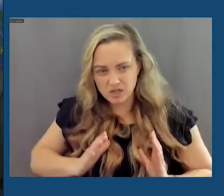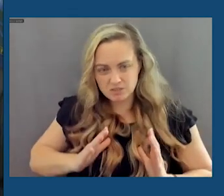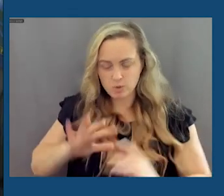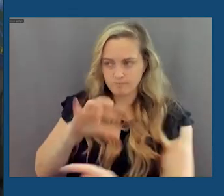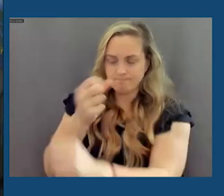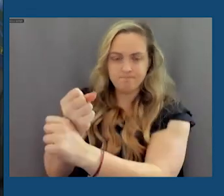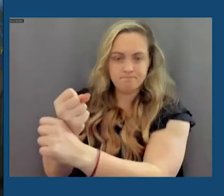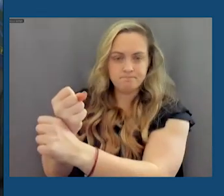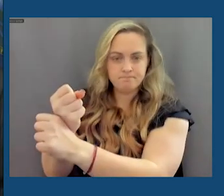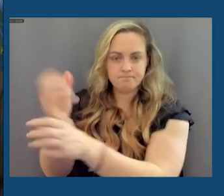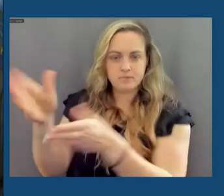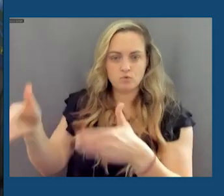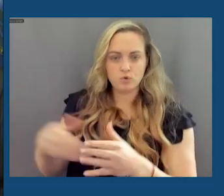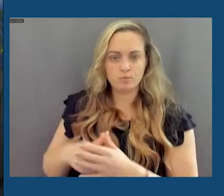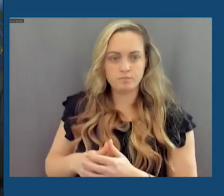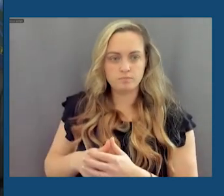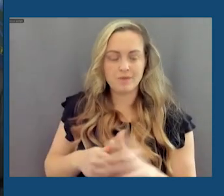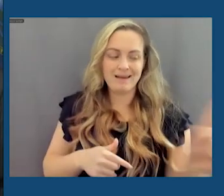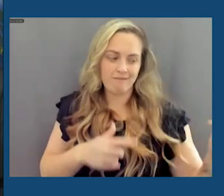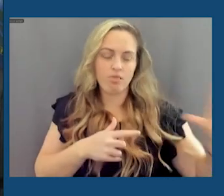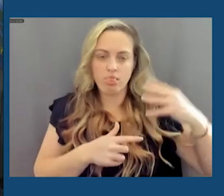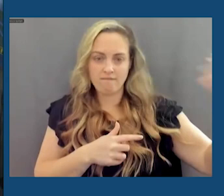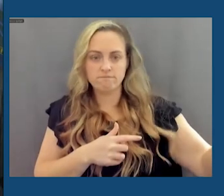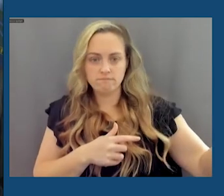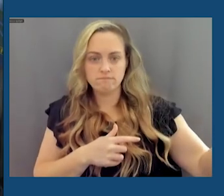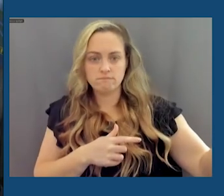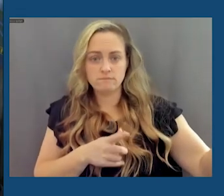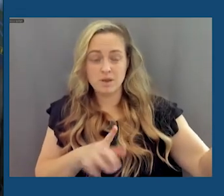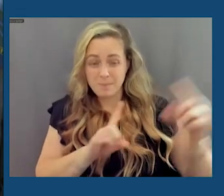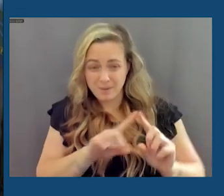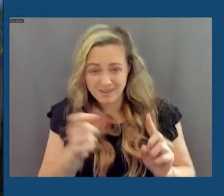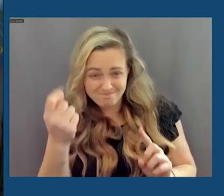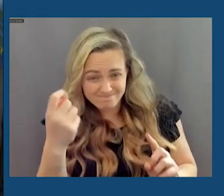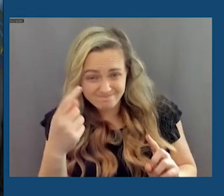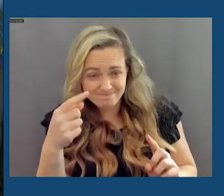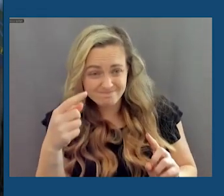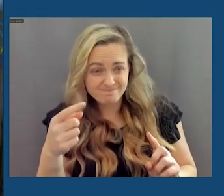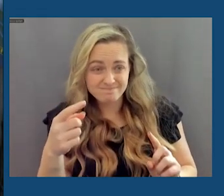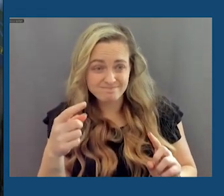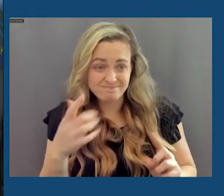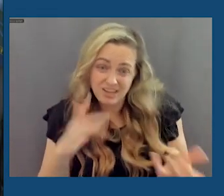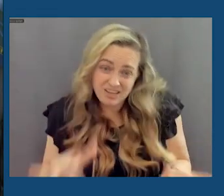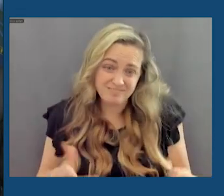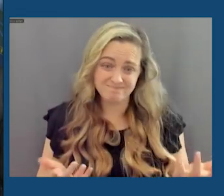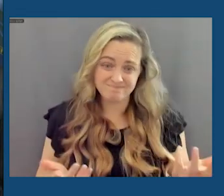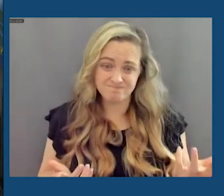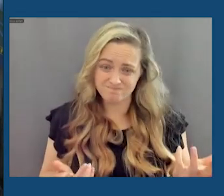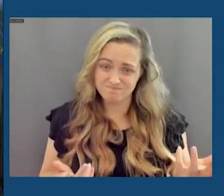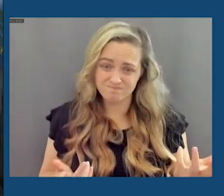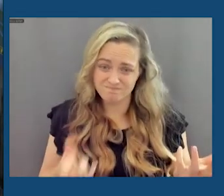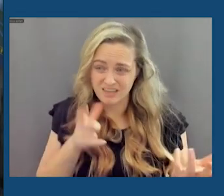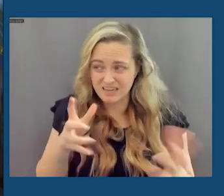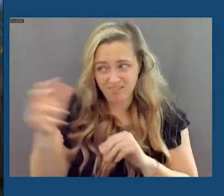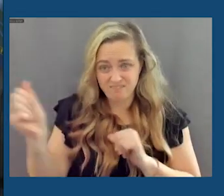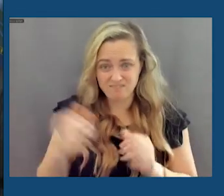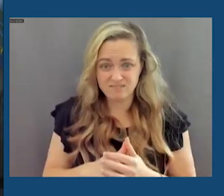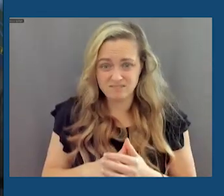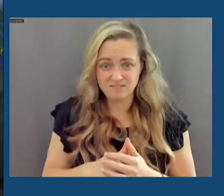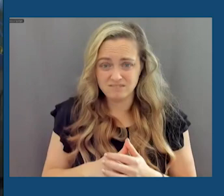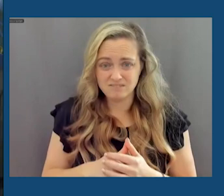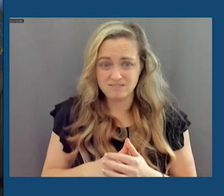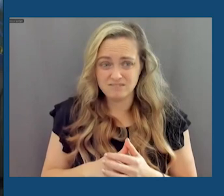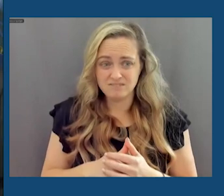room, and the gunman left the store. This time, we just got lucky. This is an entirely